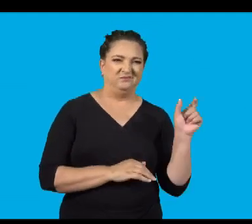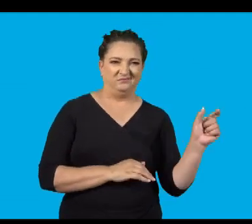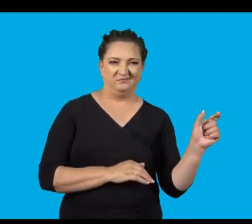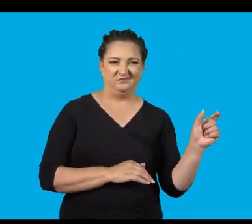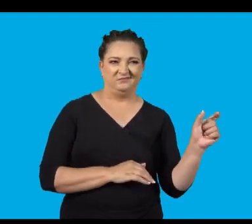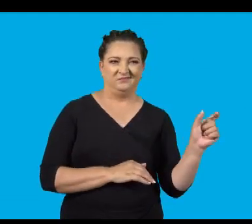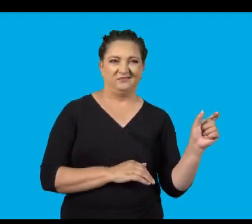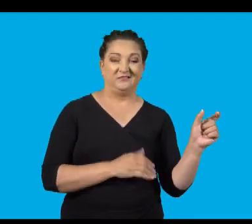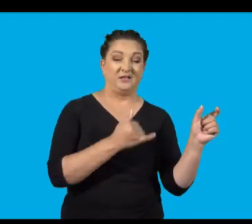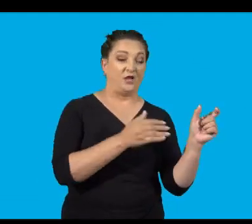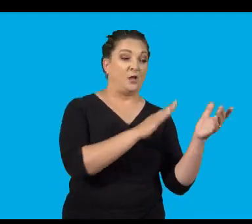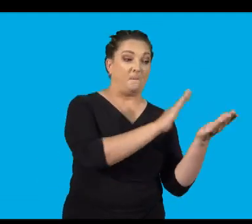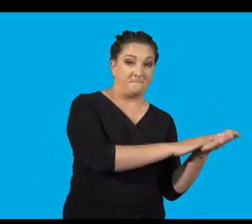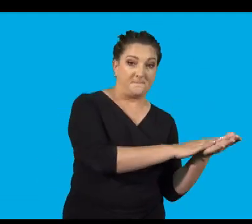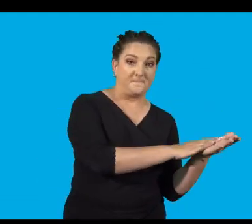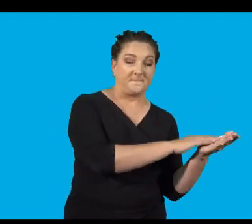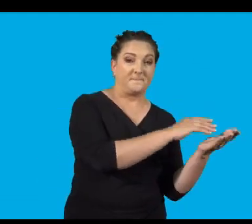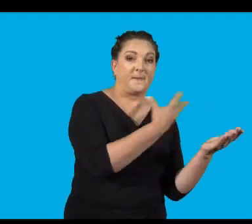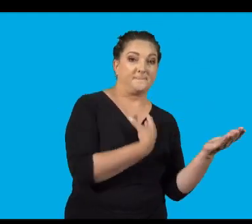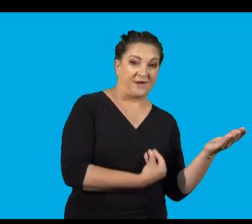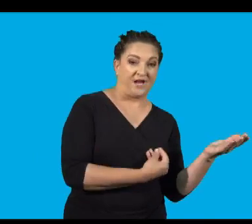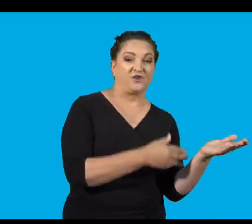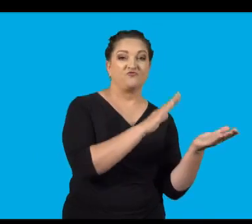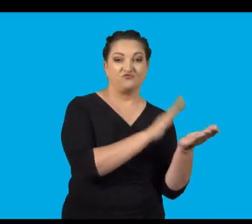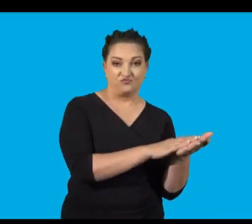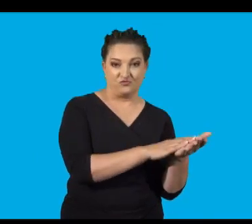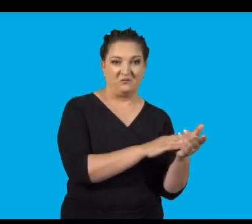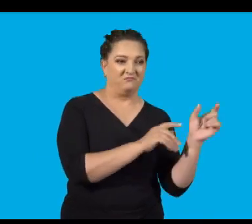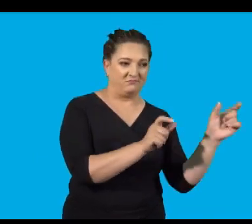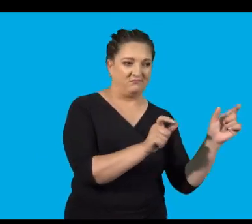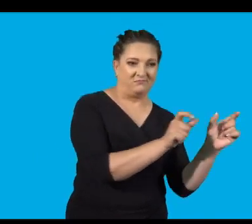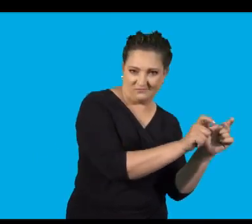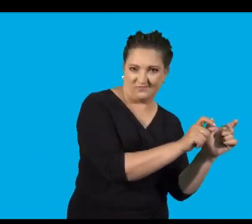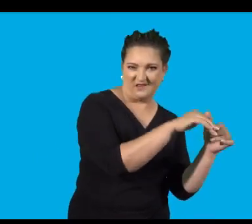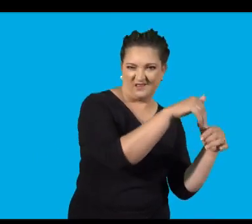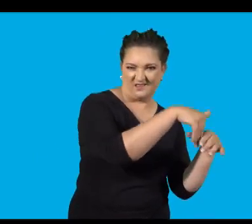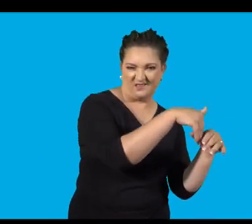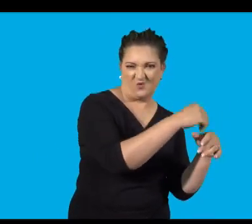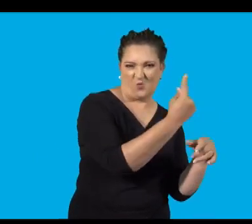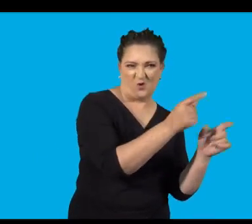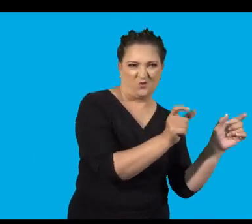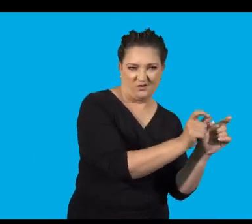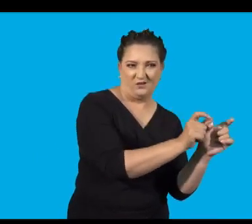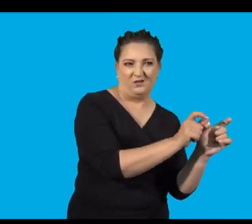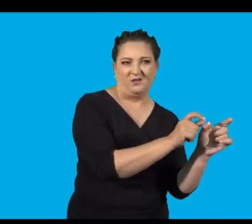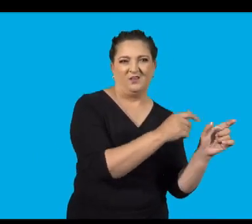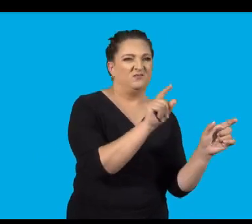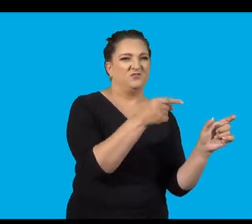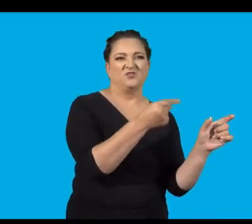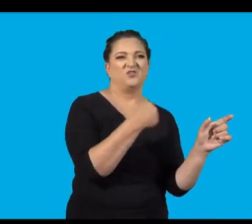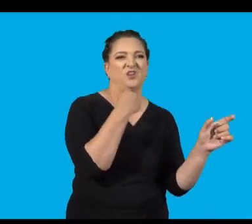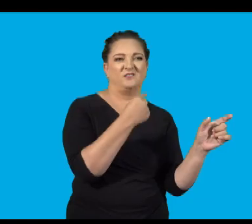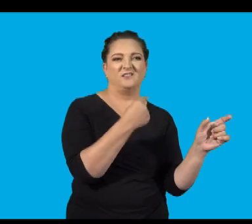than two syllables in our word, pain plus full, all right? So we can't say painfuller